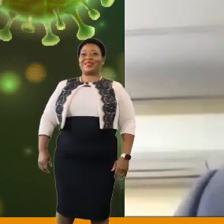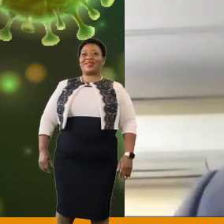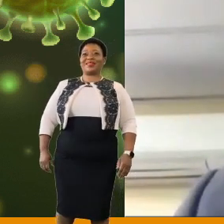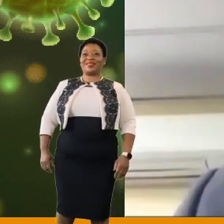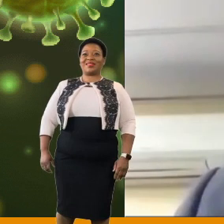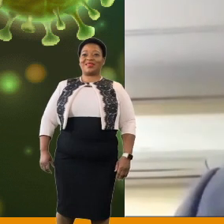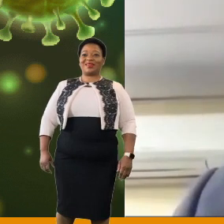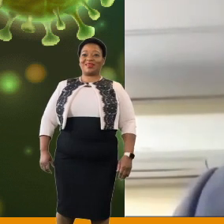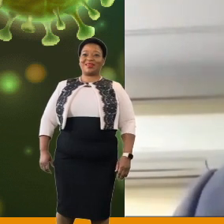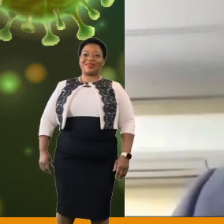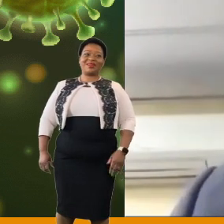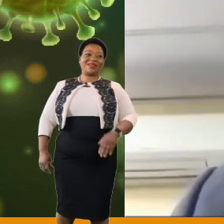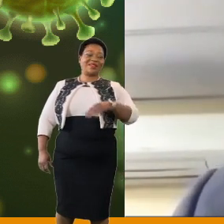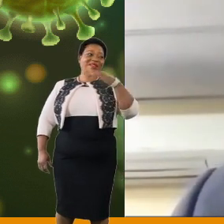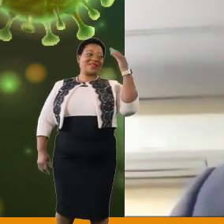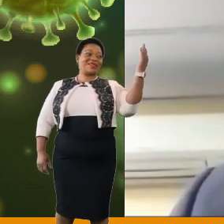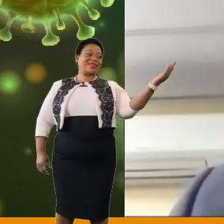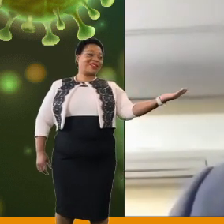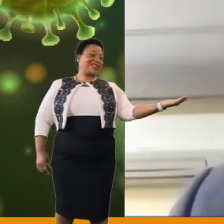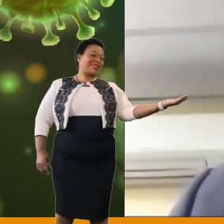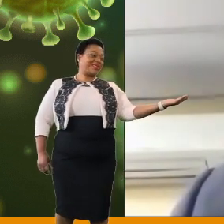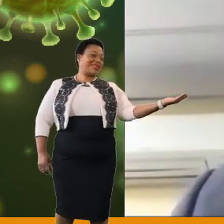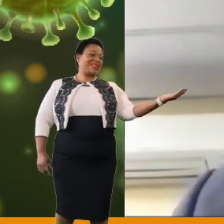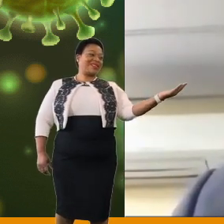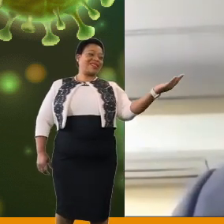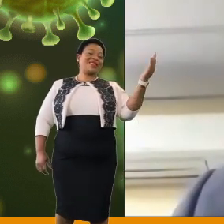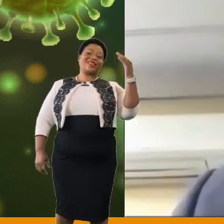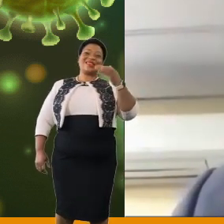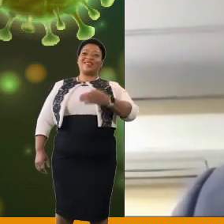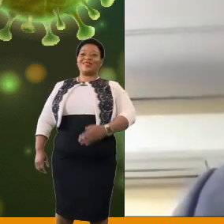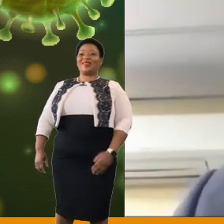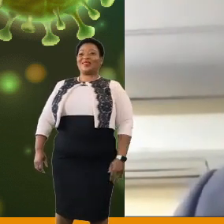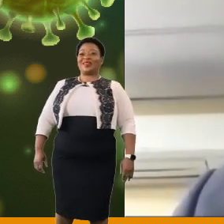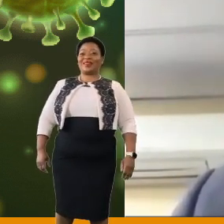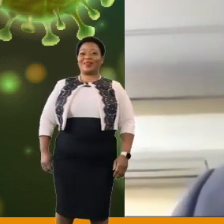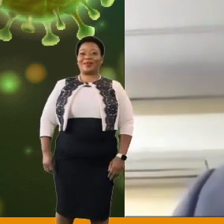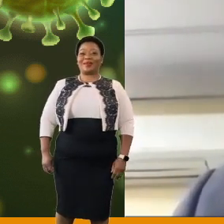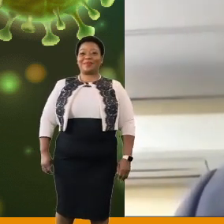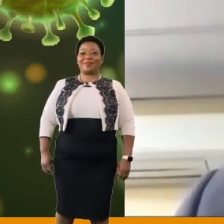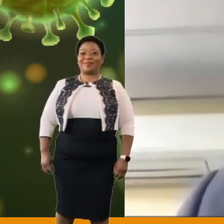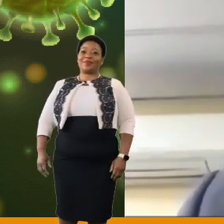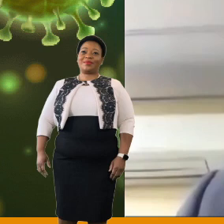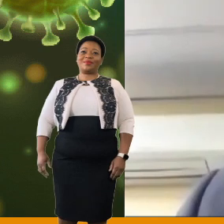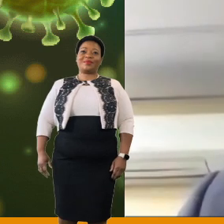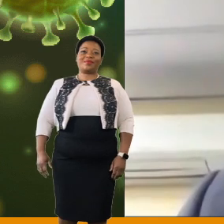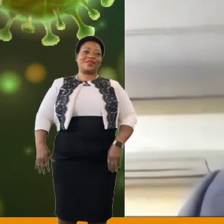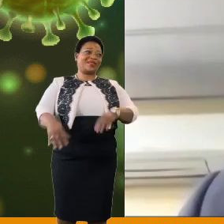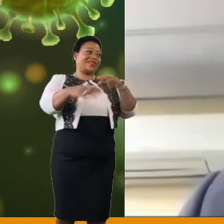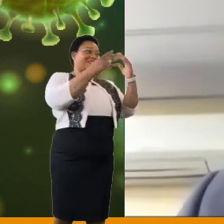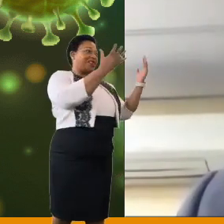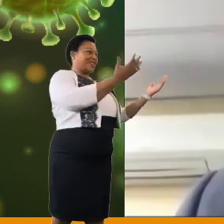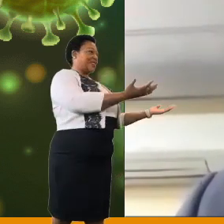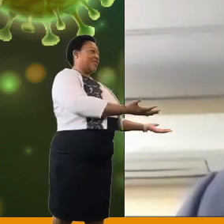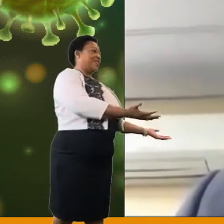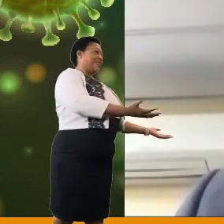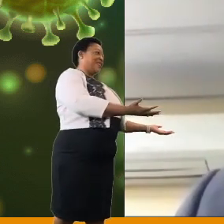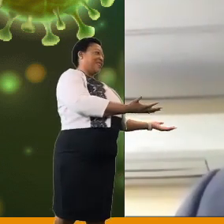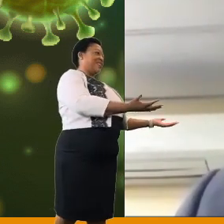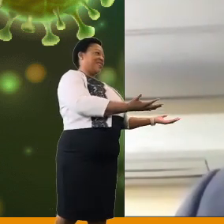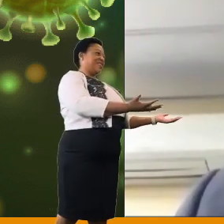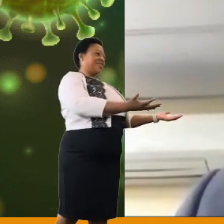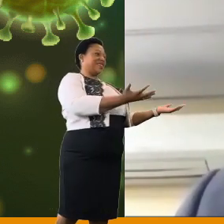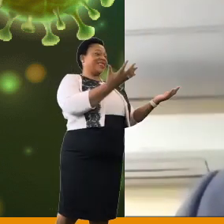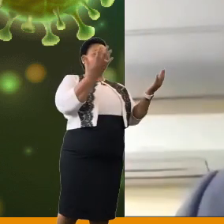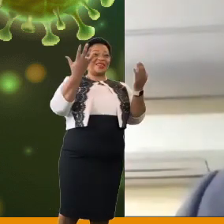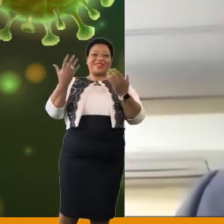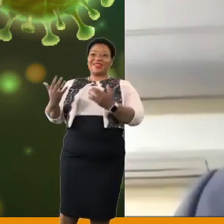available. What is key here also when we apply is people who have an employer-employee relationship and